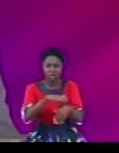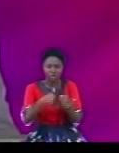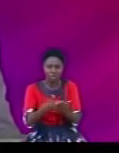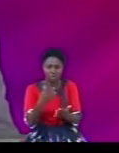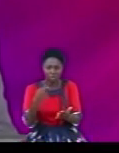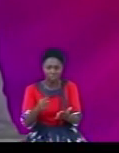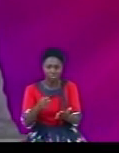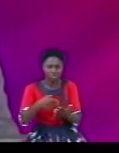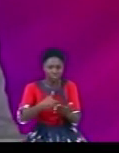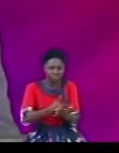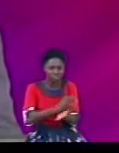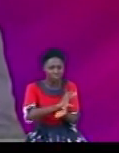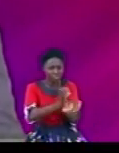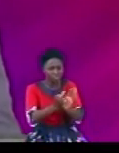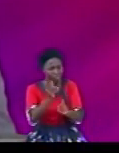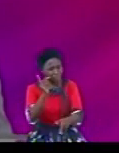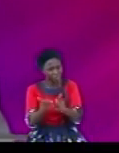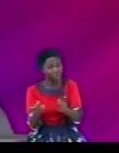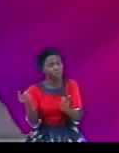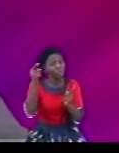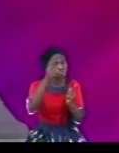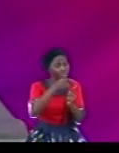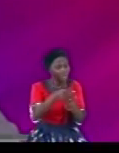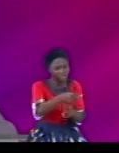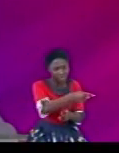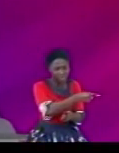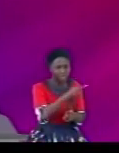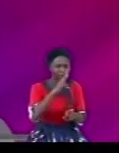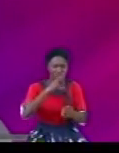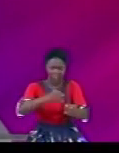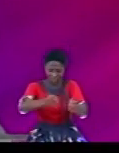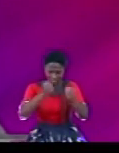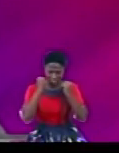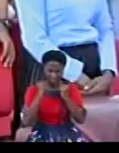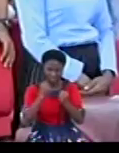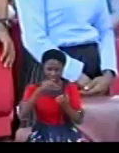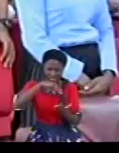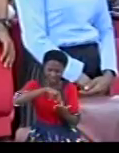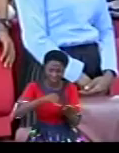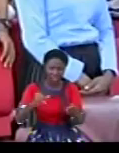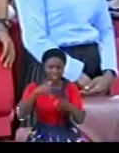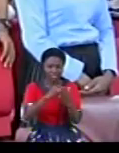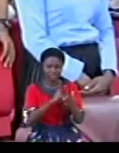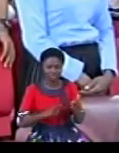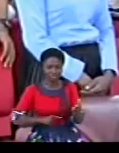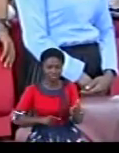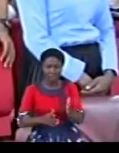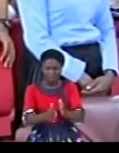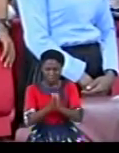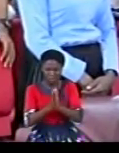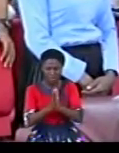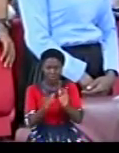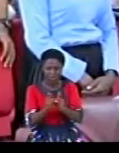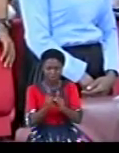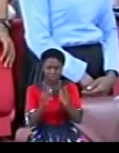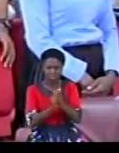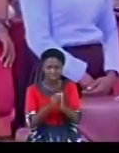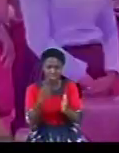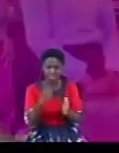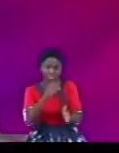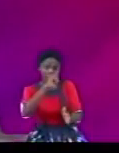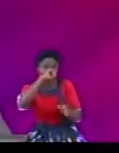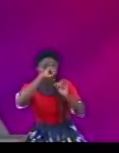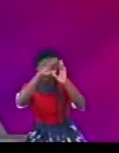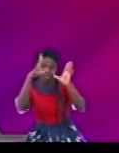preserved. Pray that God will help you to stand firm. And pray that the light of God will shine in their